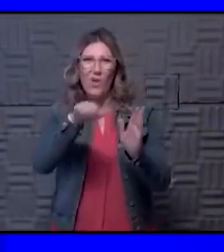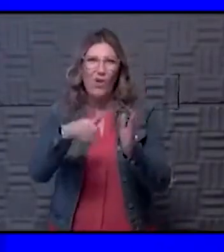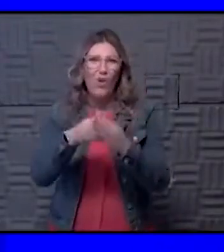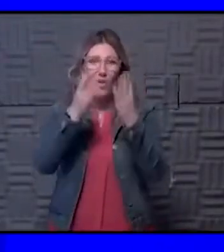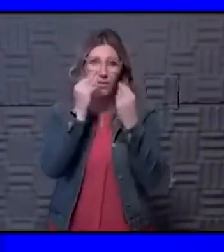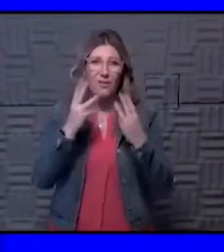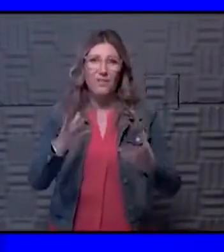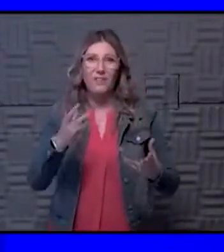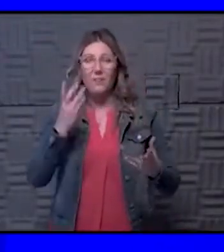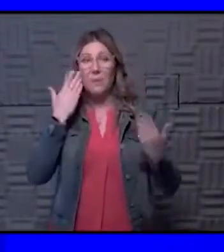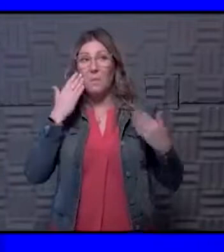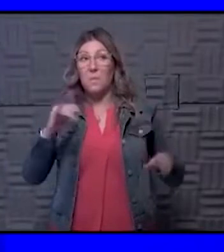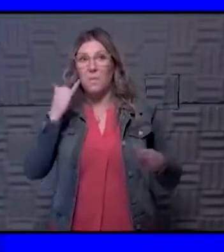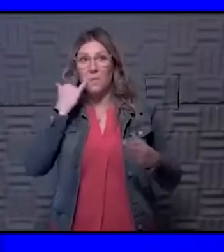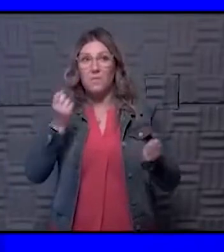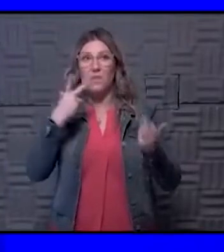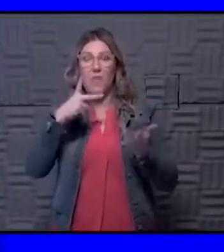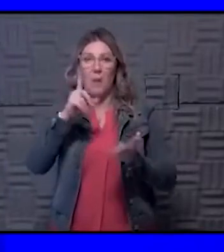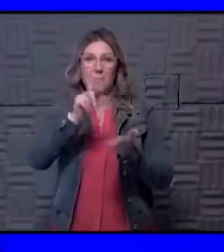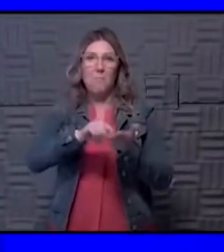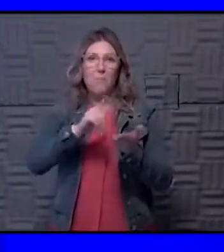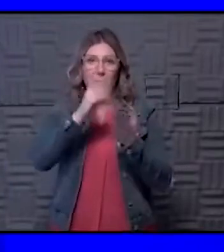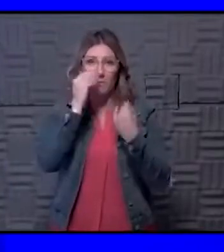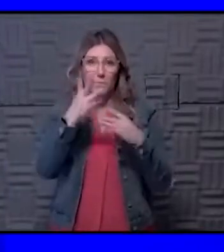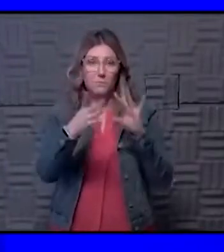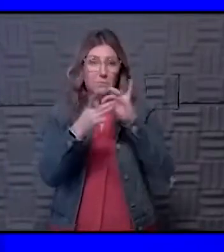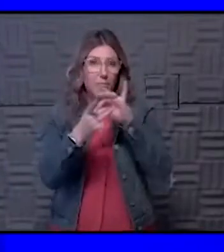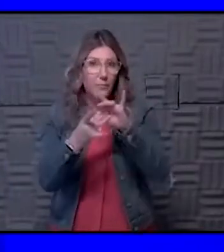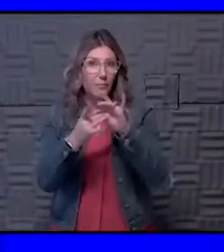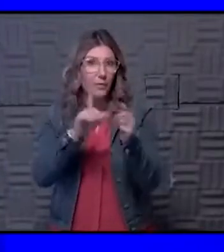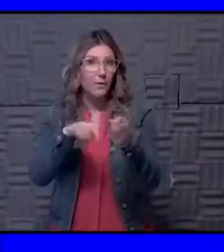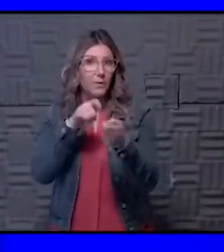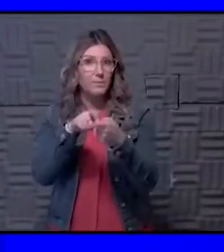know if there's a lot of published information specifically on